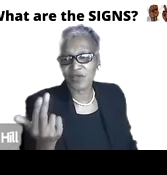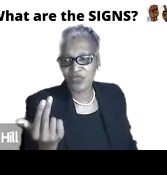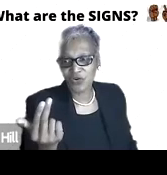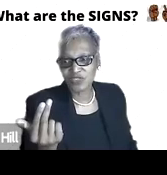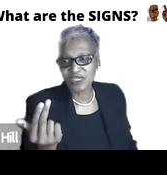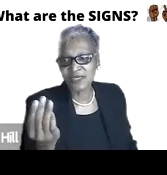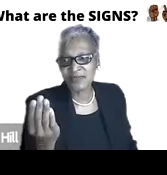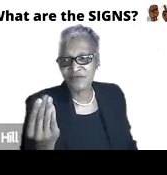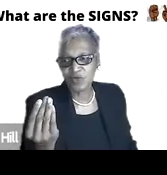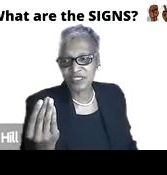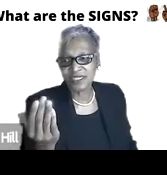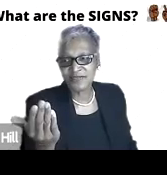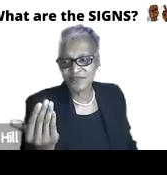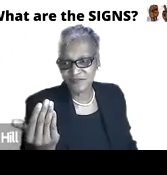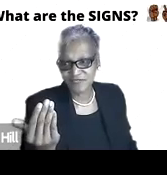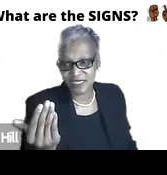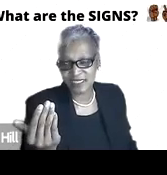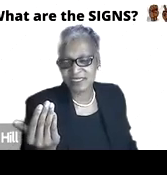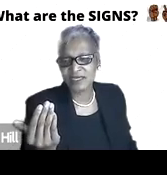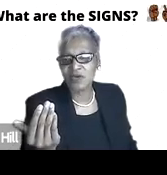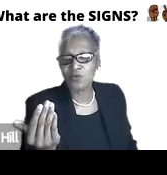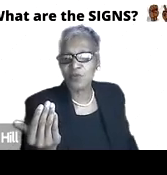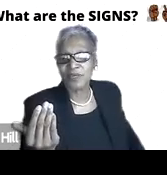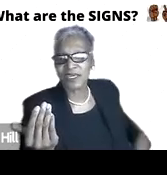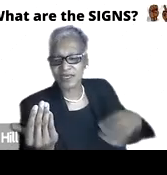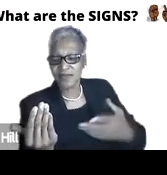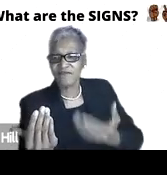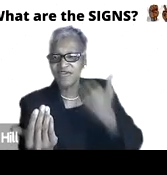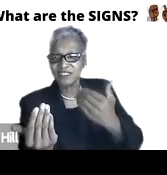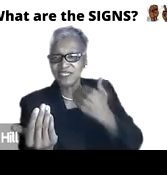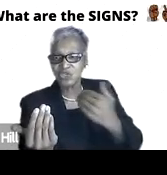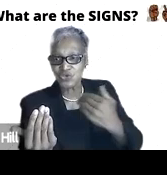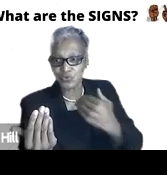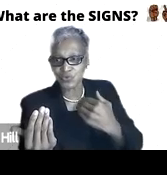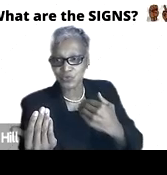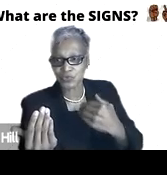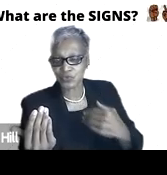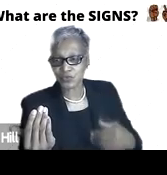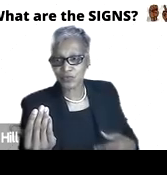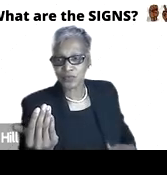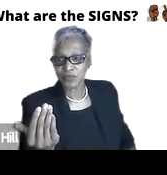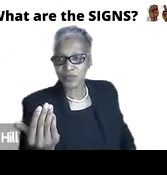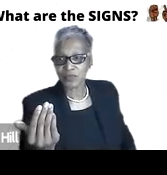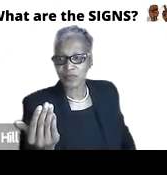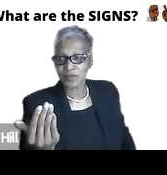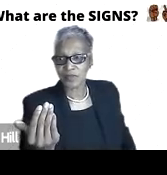12. 13, 14, 15 will be facing you.